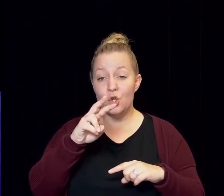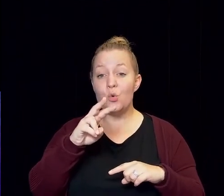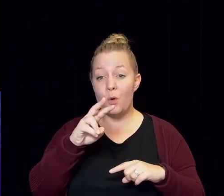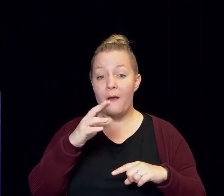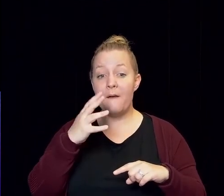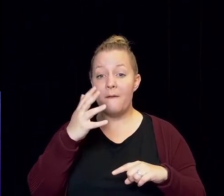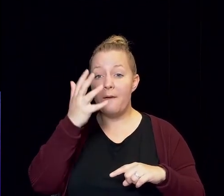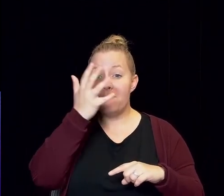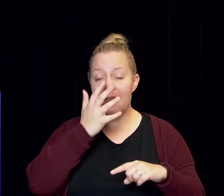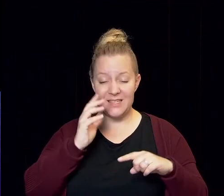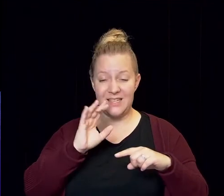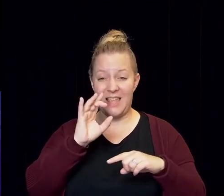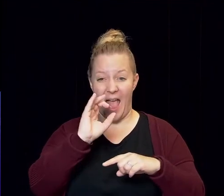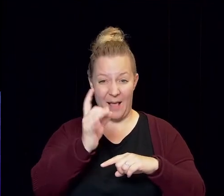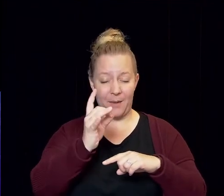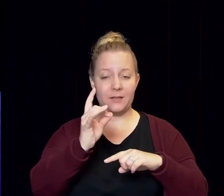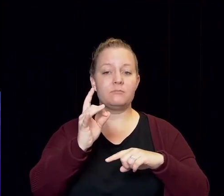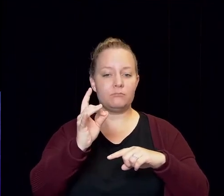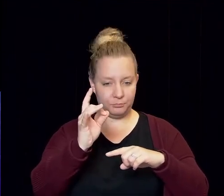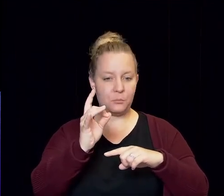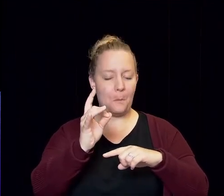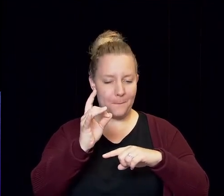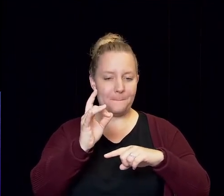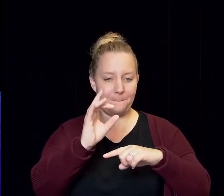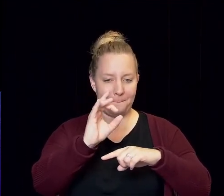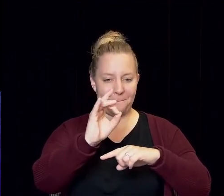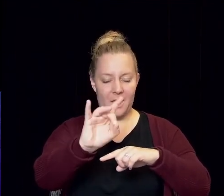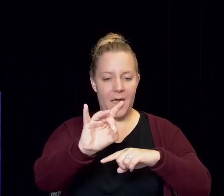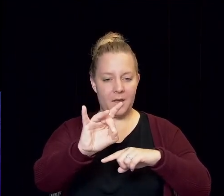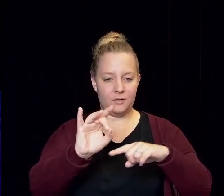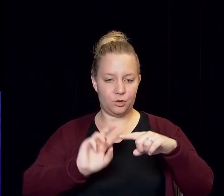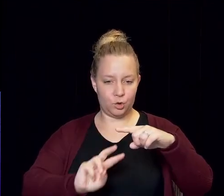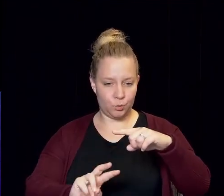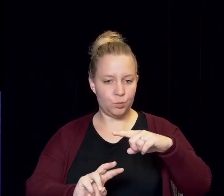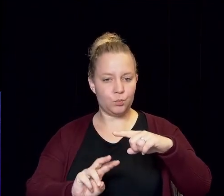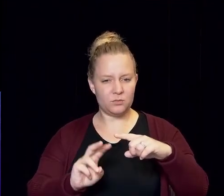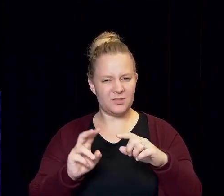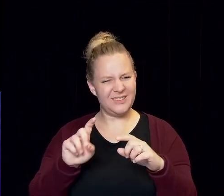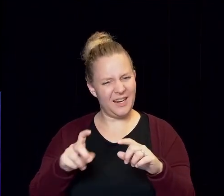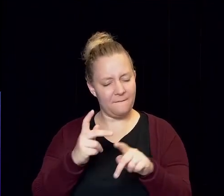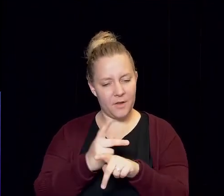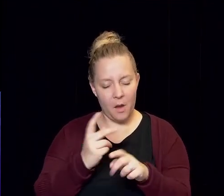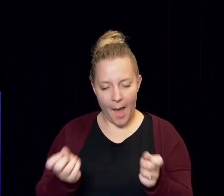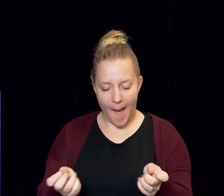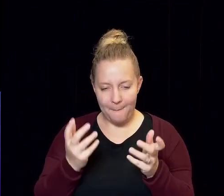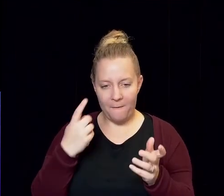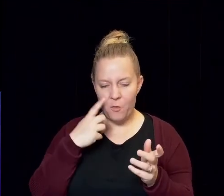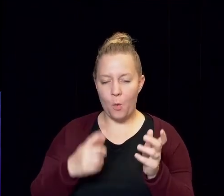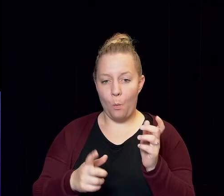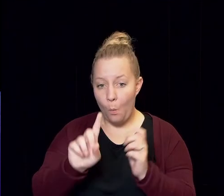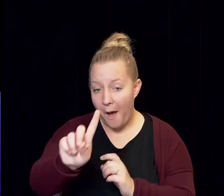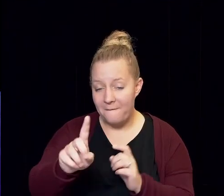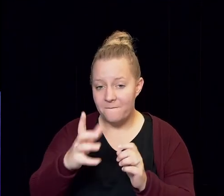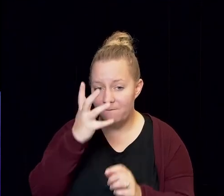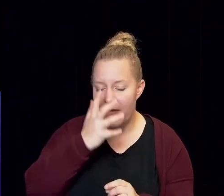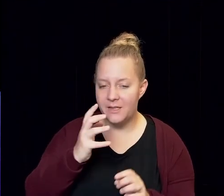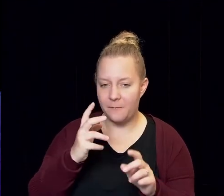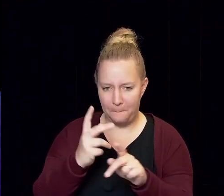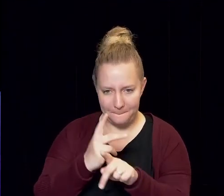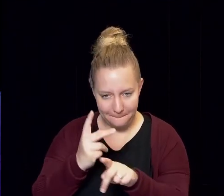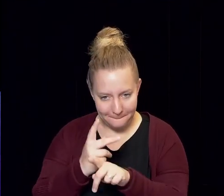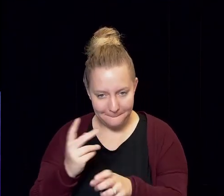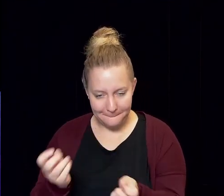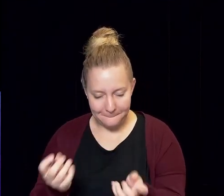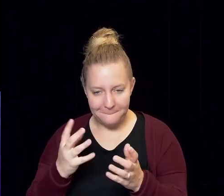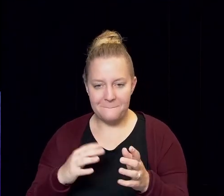faces. I'm going to put 8 minutes up here because basically I need to figure out how long for just 1 face. So therefore I can calculate 5. So